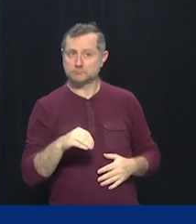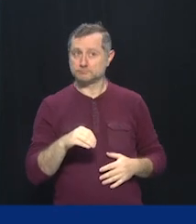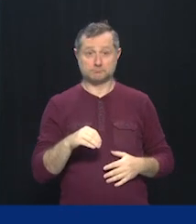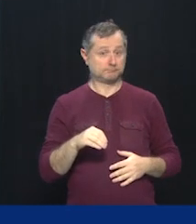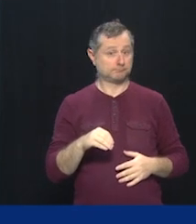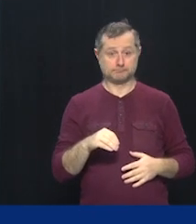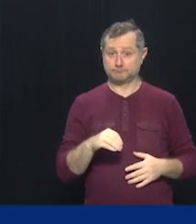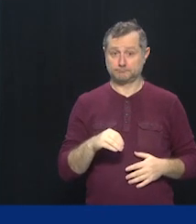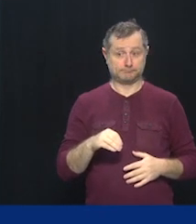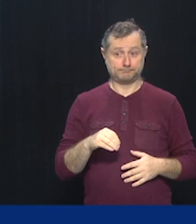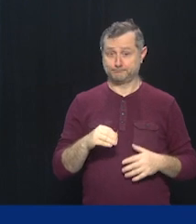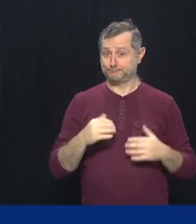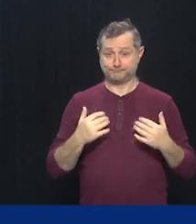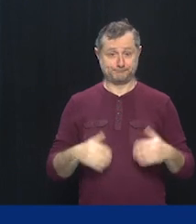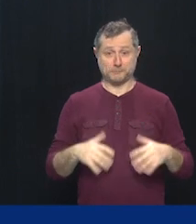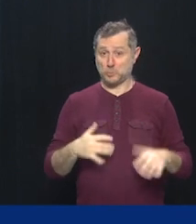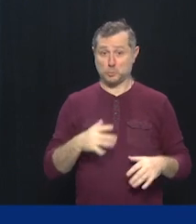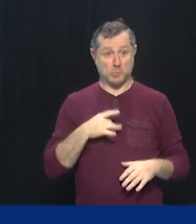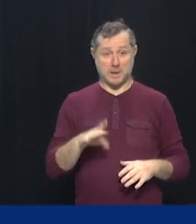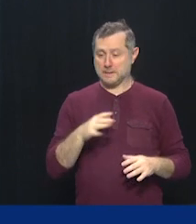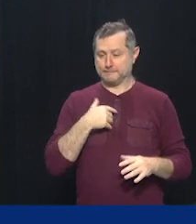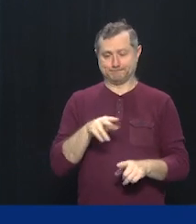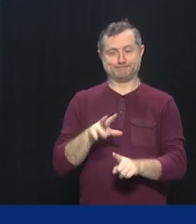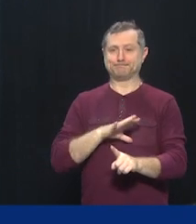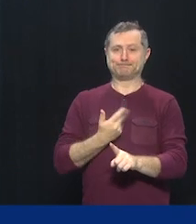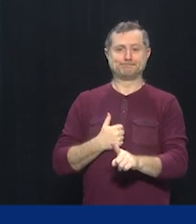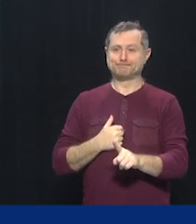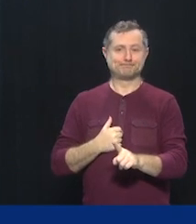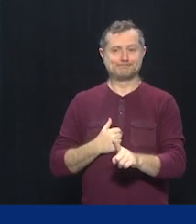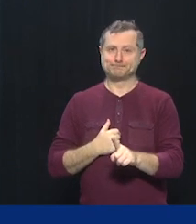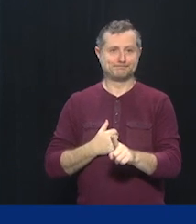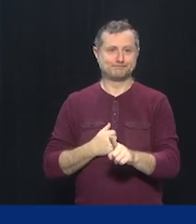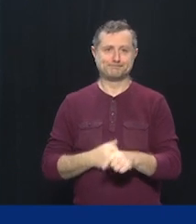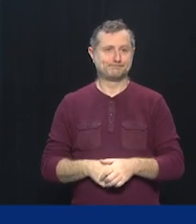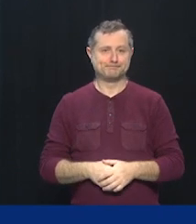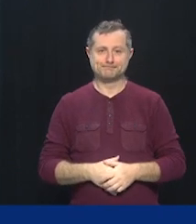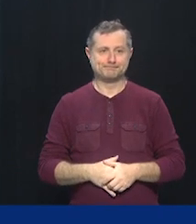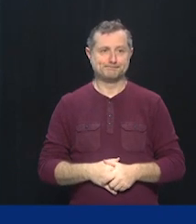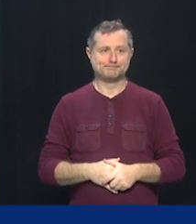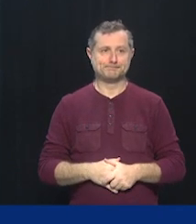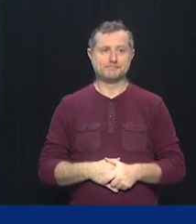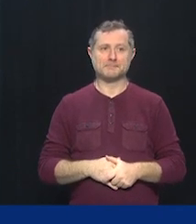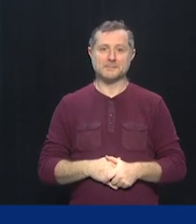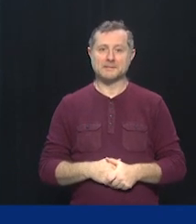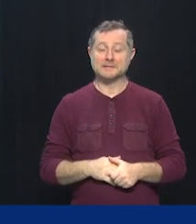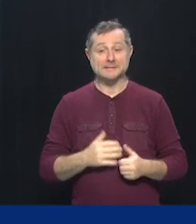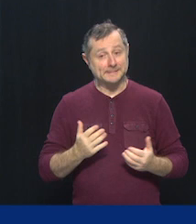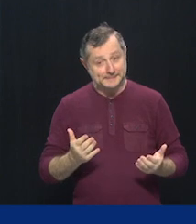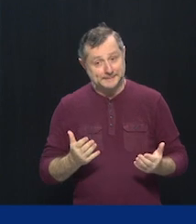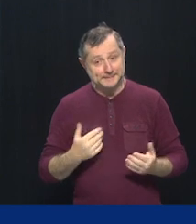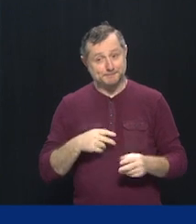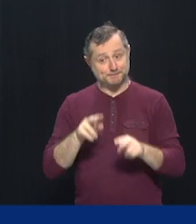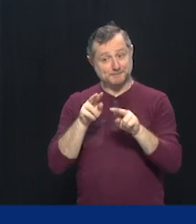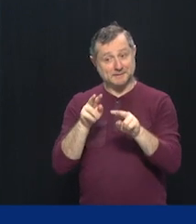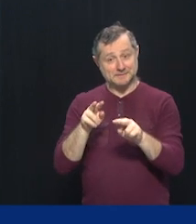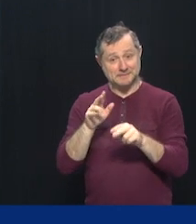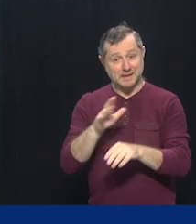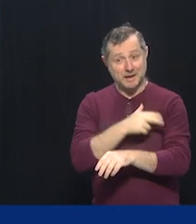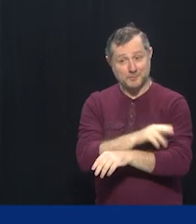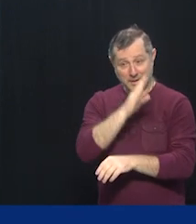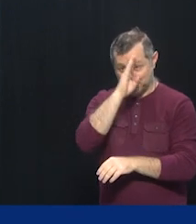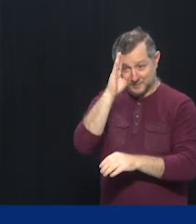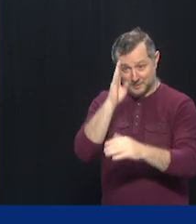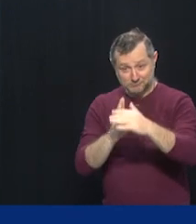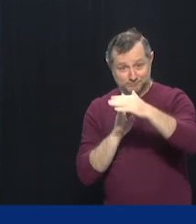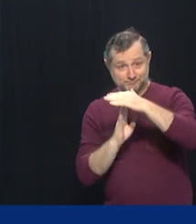Don't like those numbers, my friends. Don't like those numbers. But I also monitor hospital capacity. And to my friends in the hospital